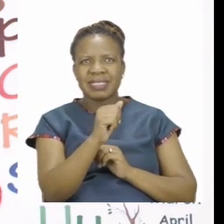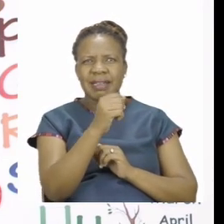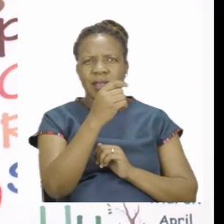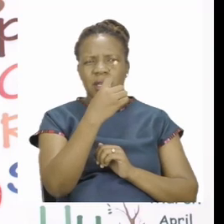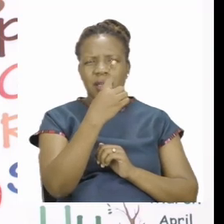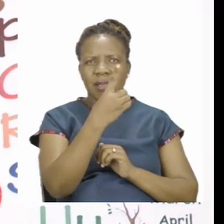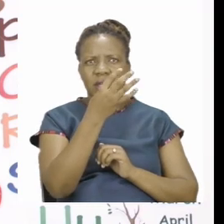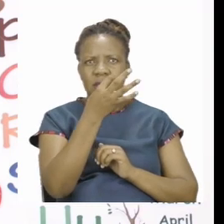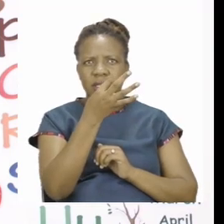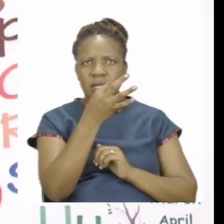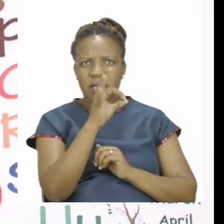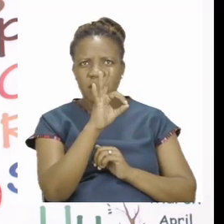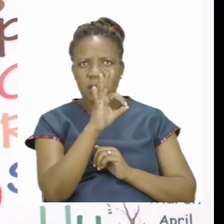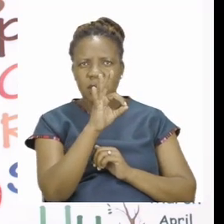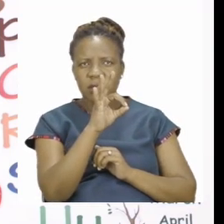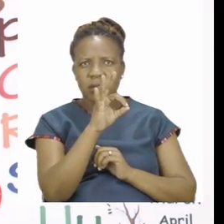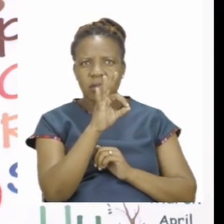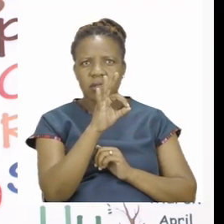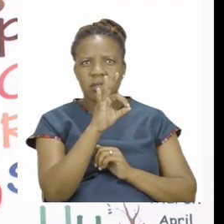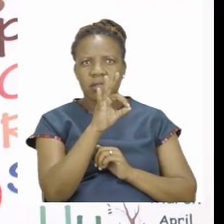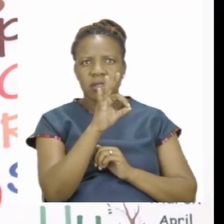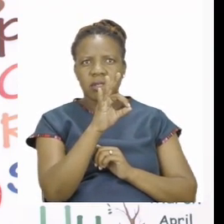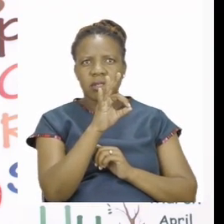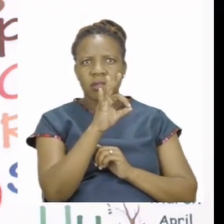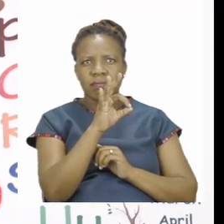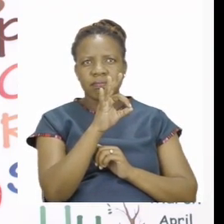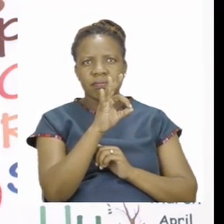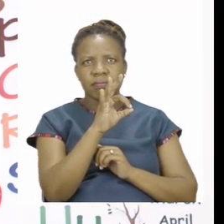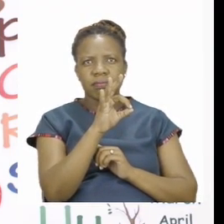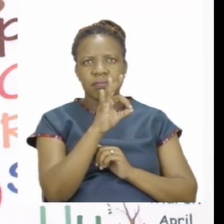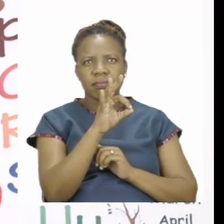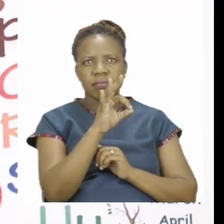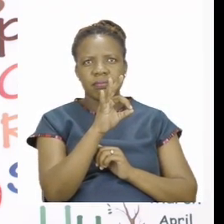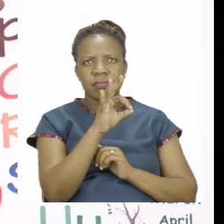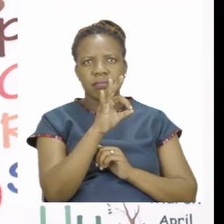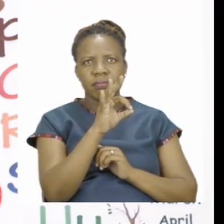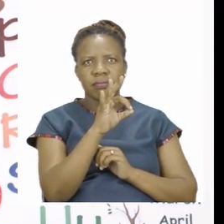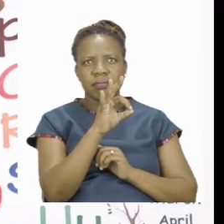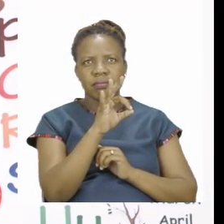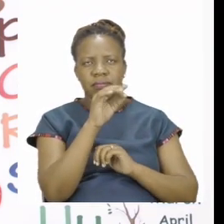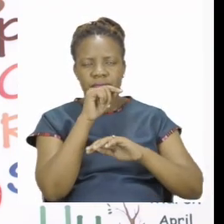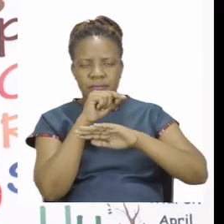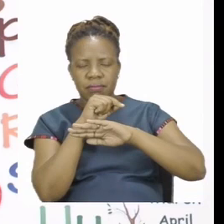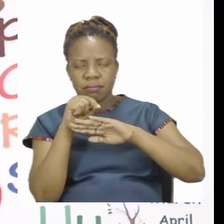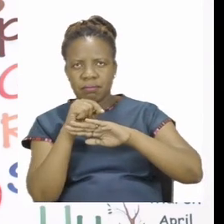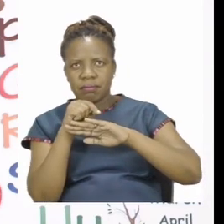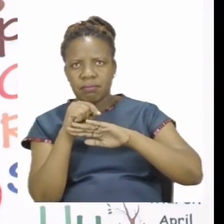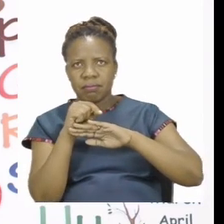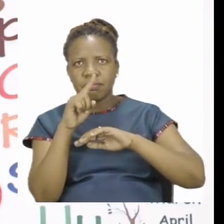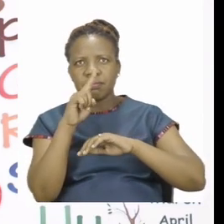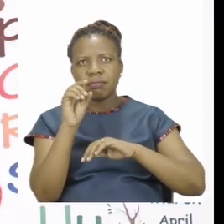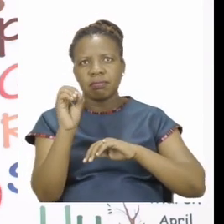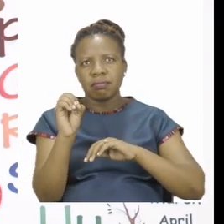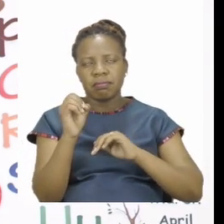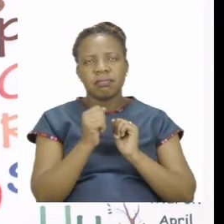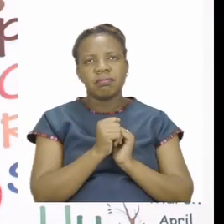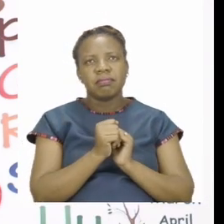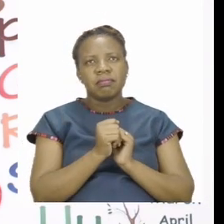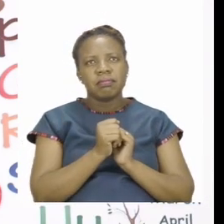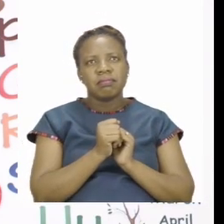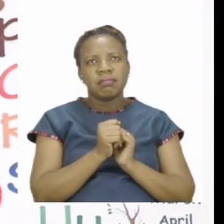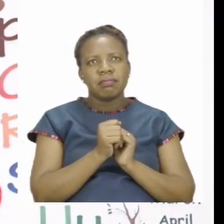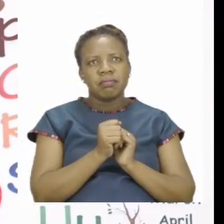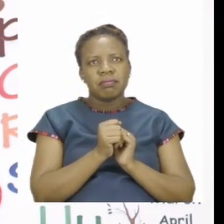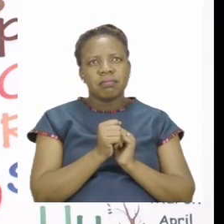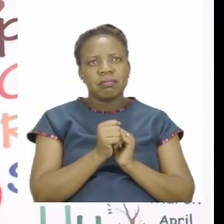10, sorry, not 20. So, if we're looking at our numbers, and we know because we have been practicing our numbers, it